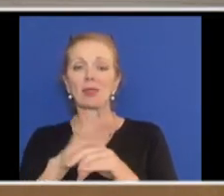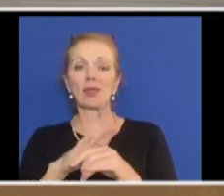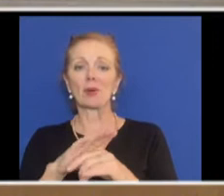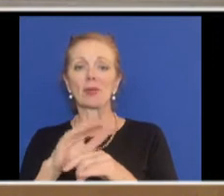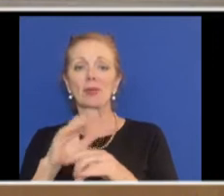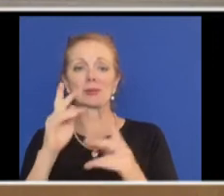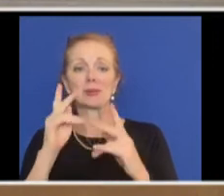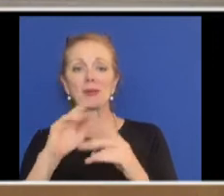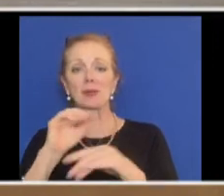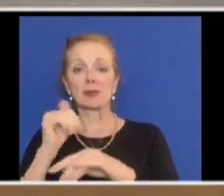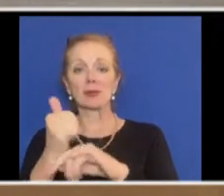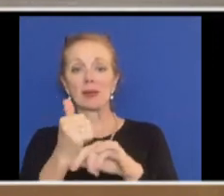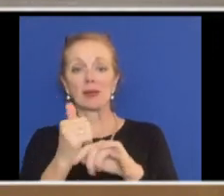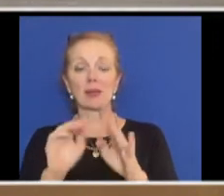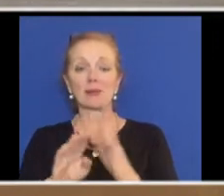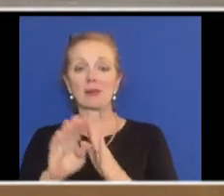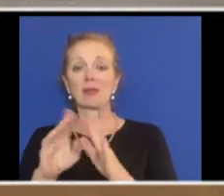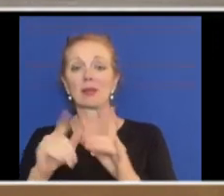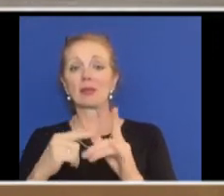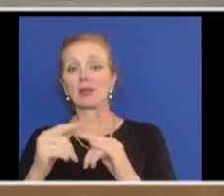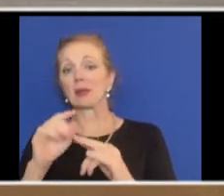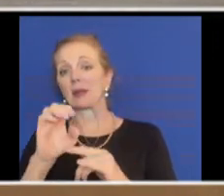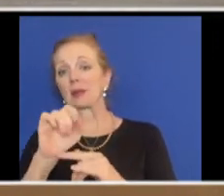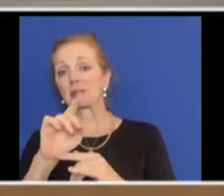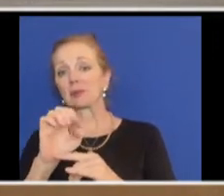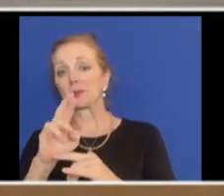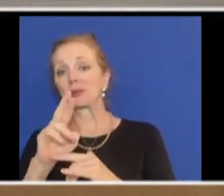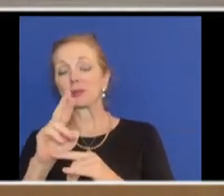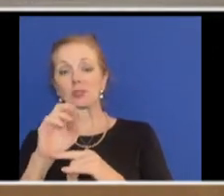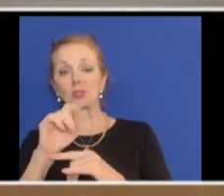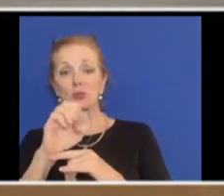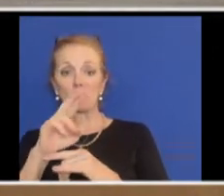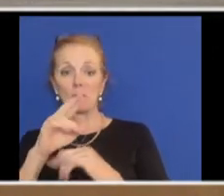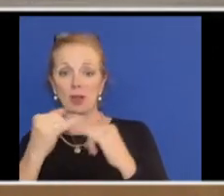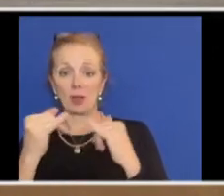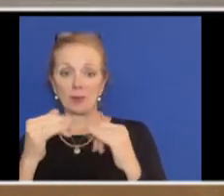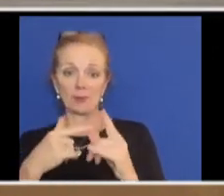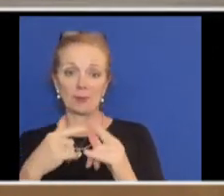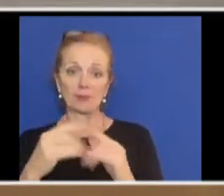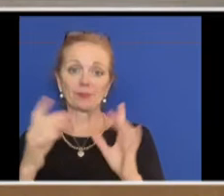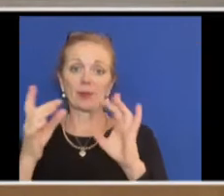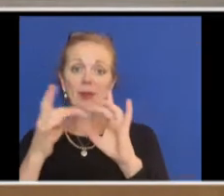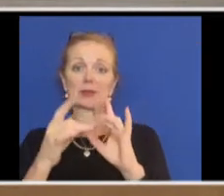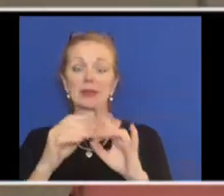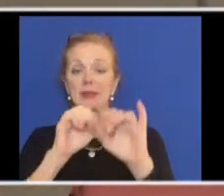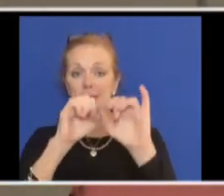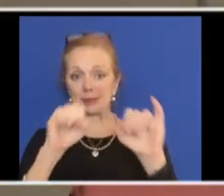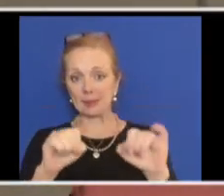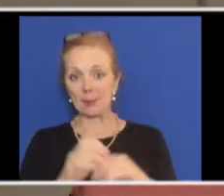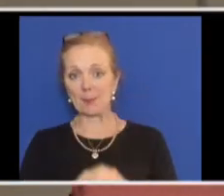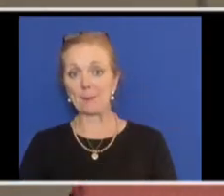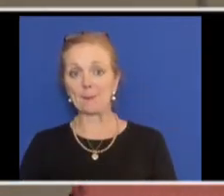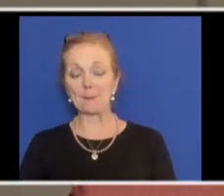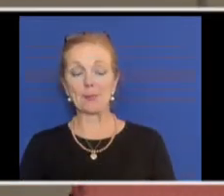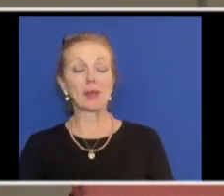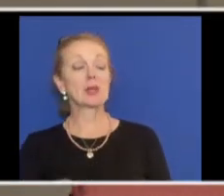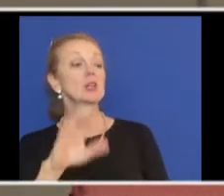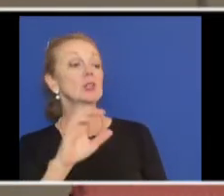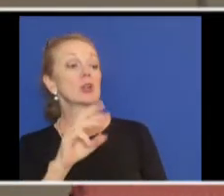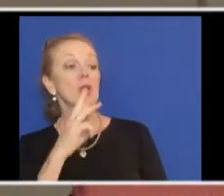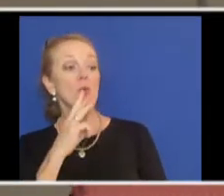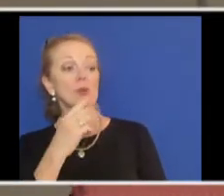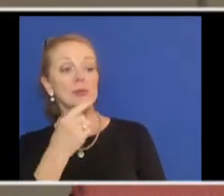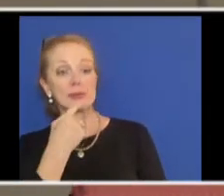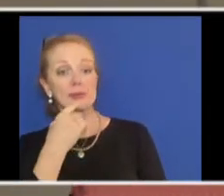so then the developer has the expense of bringing that silver line to the site so they can connect to the system so when Charlotte water states